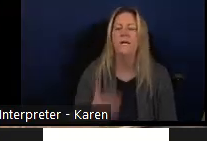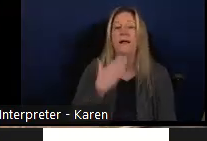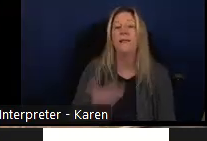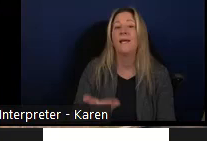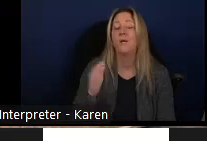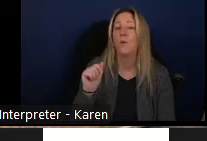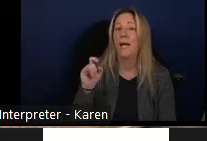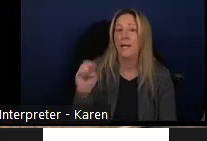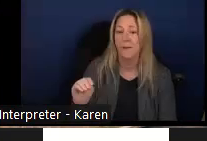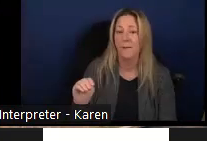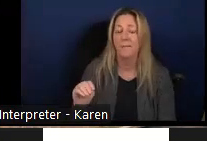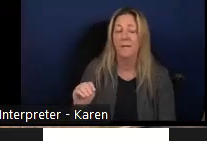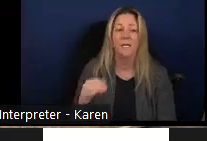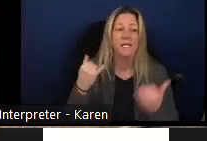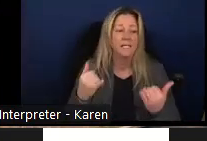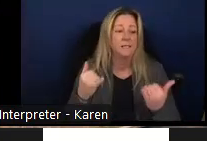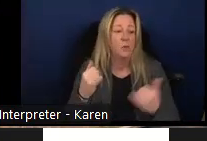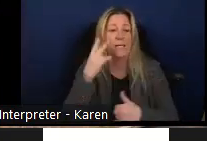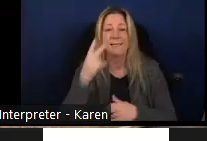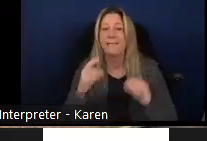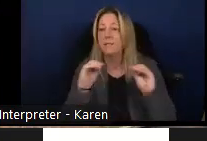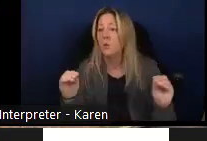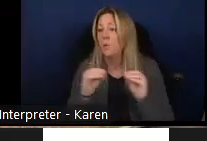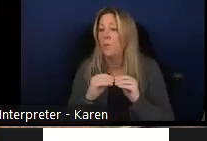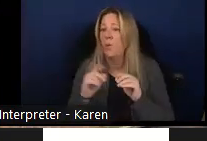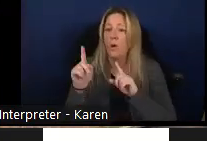At this point, I don't see anything else in the chat.